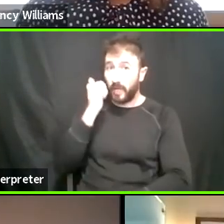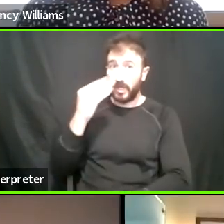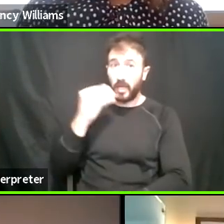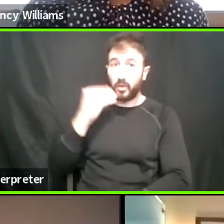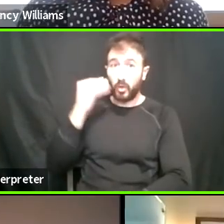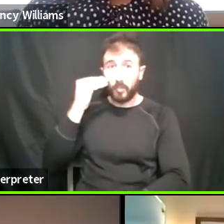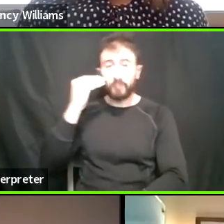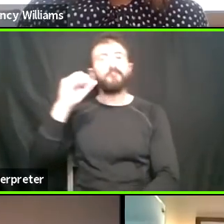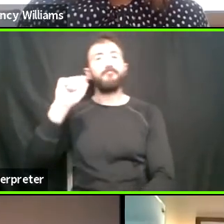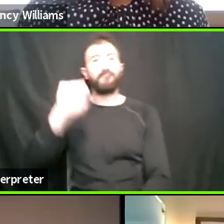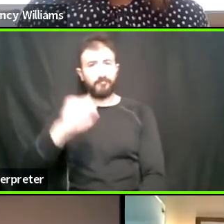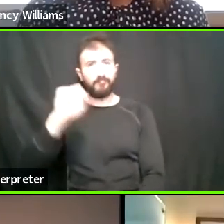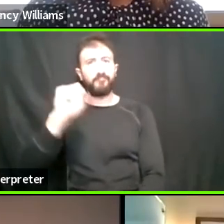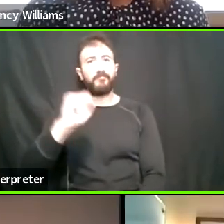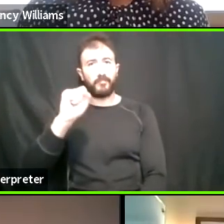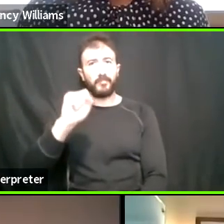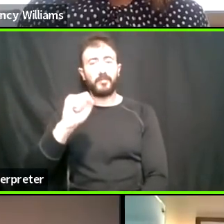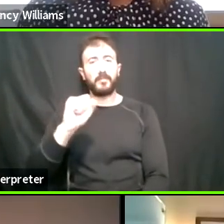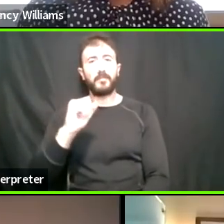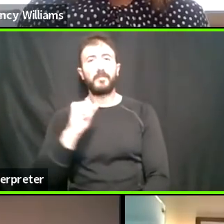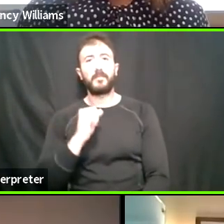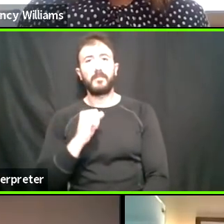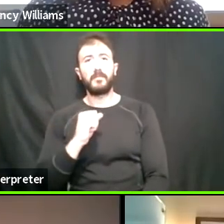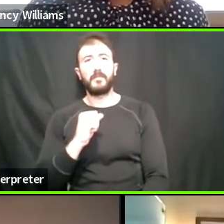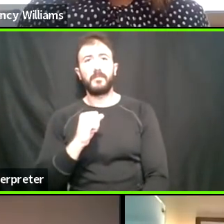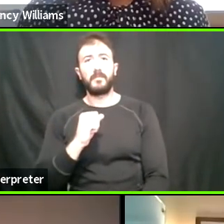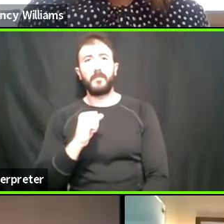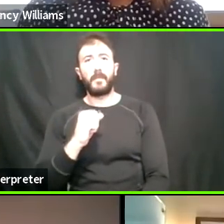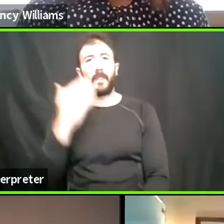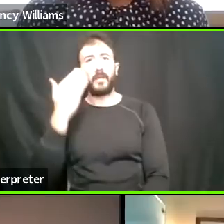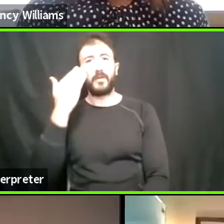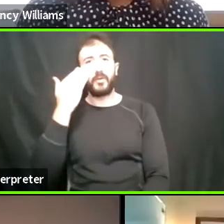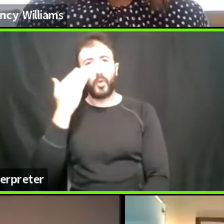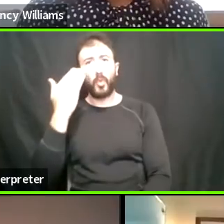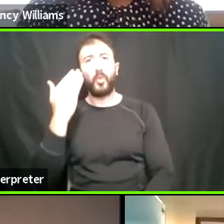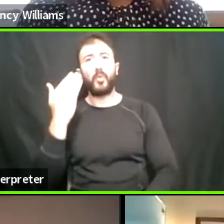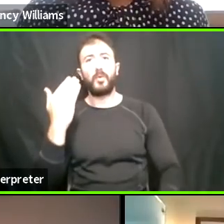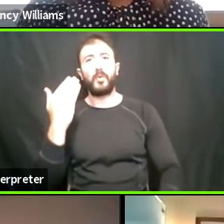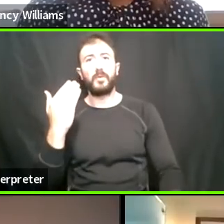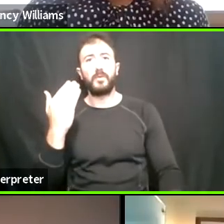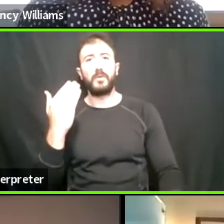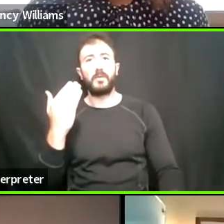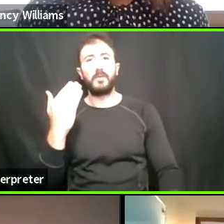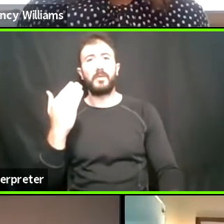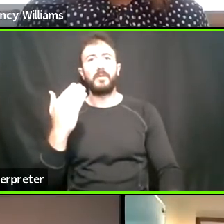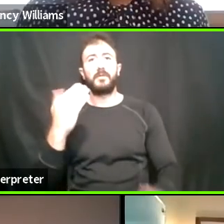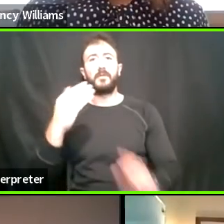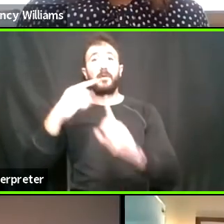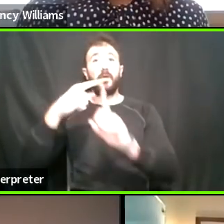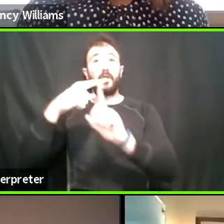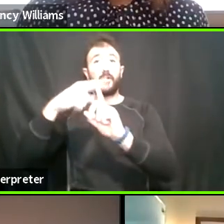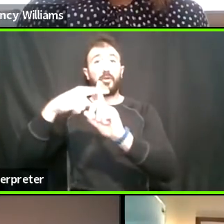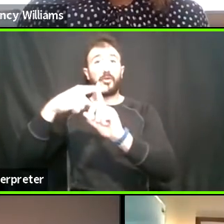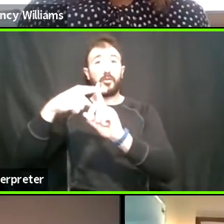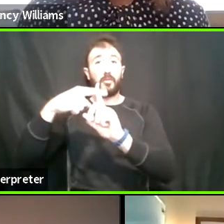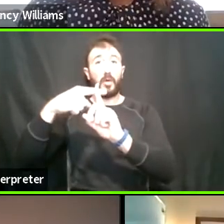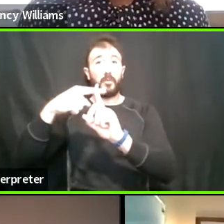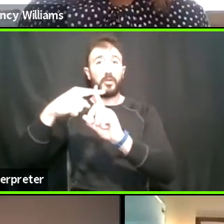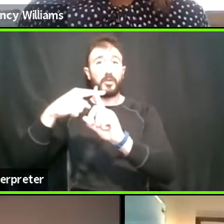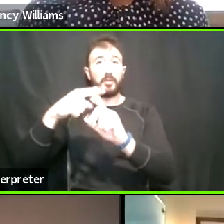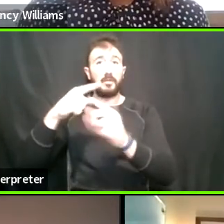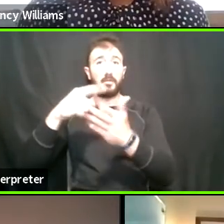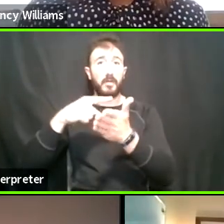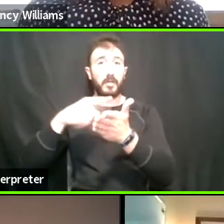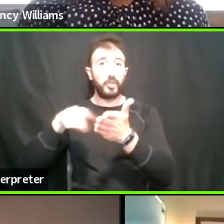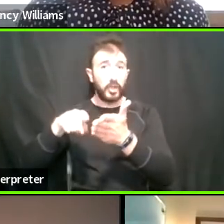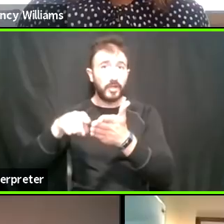you do. And you know, we do know that that thermometers are, you know, we know that they